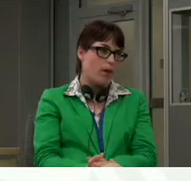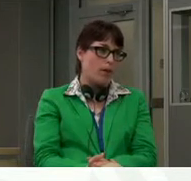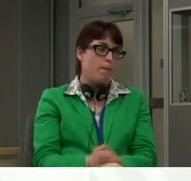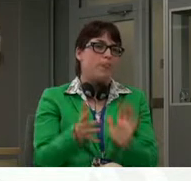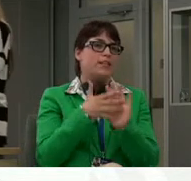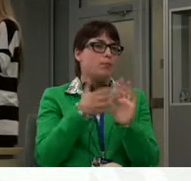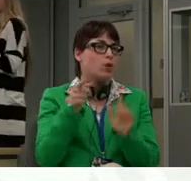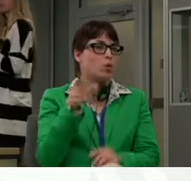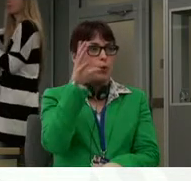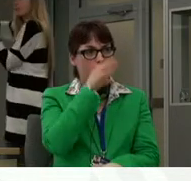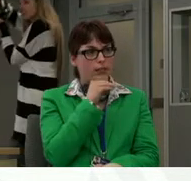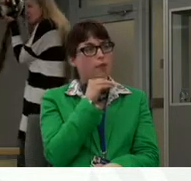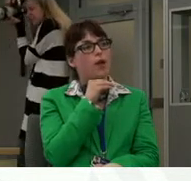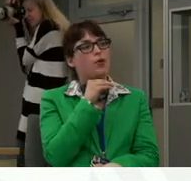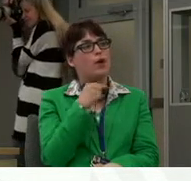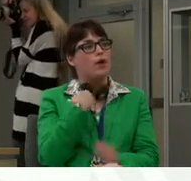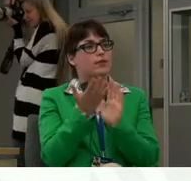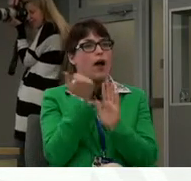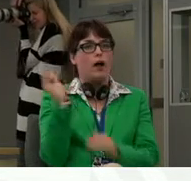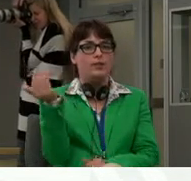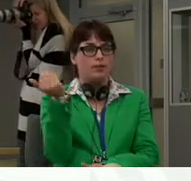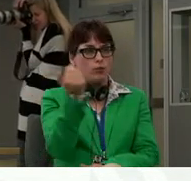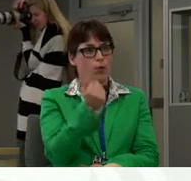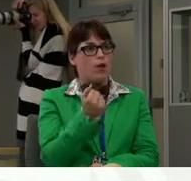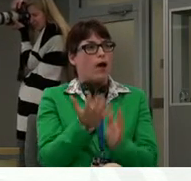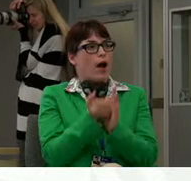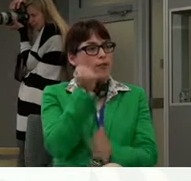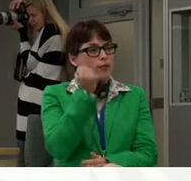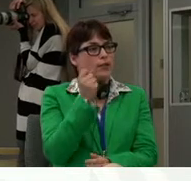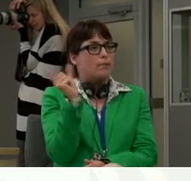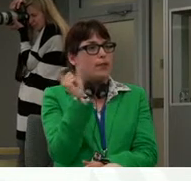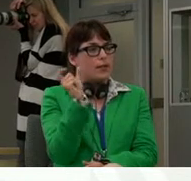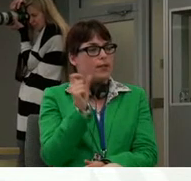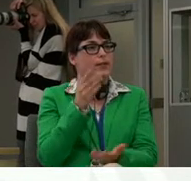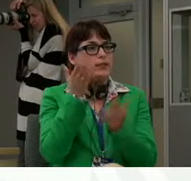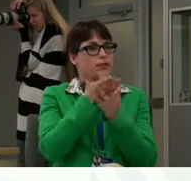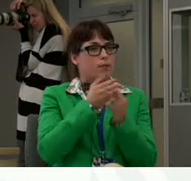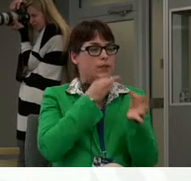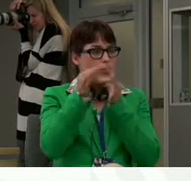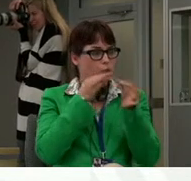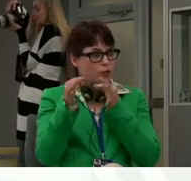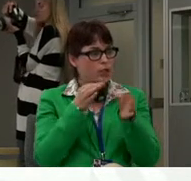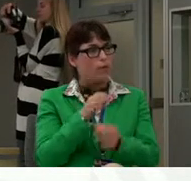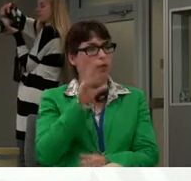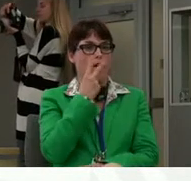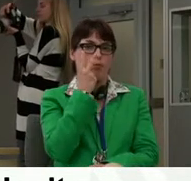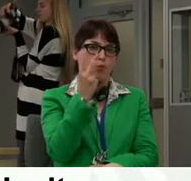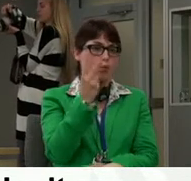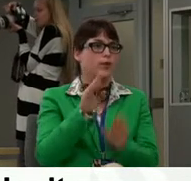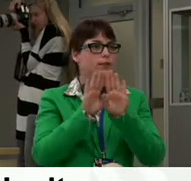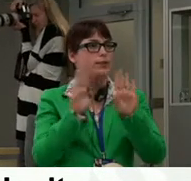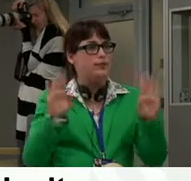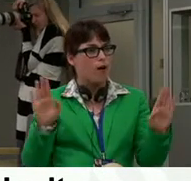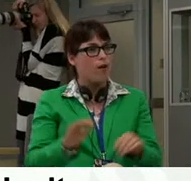Union as such. And I would like to use this opportunity to invite you to find a moment in between